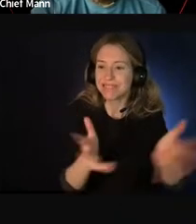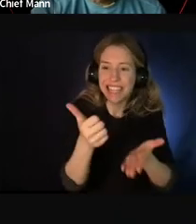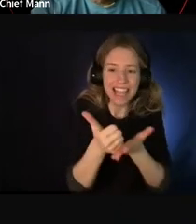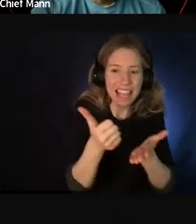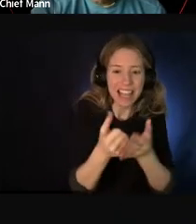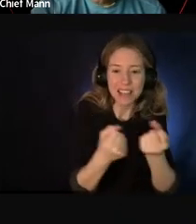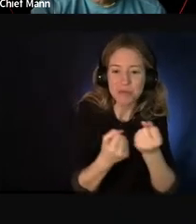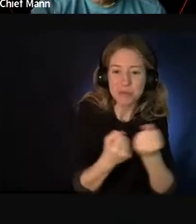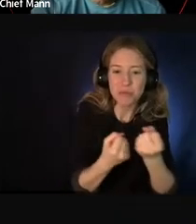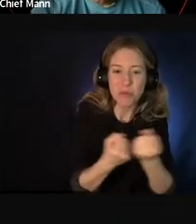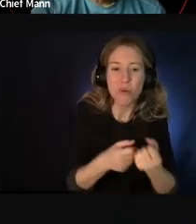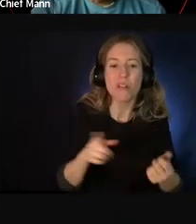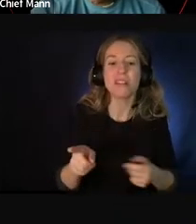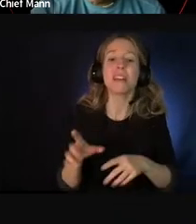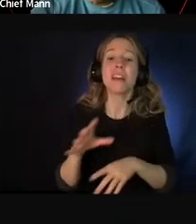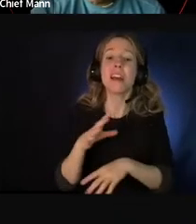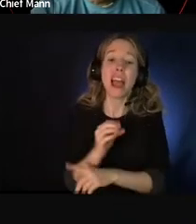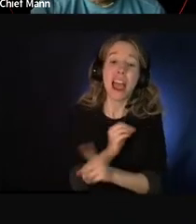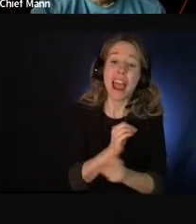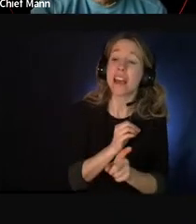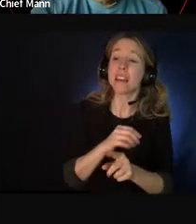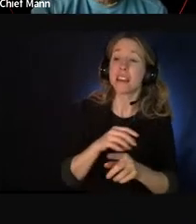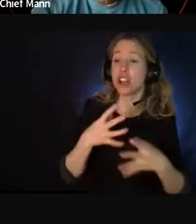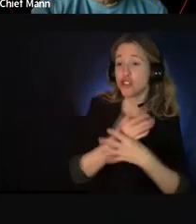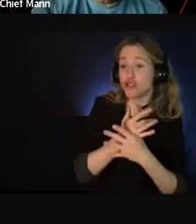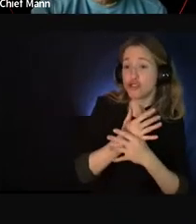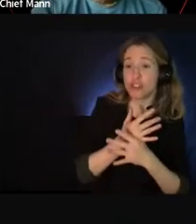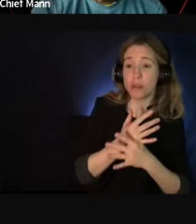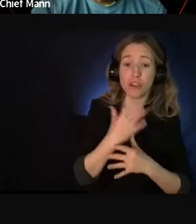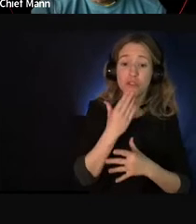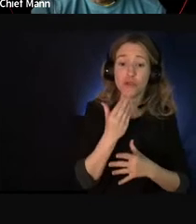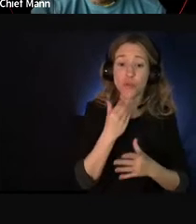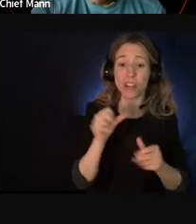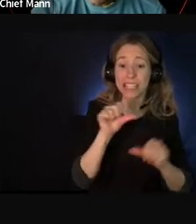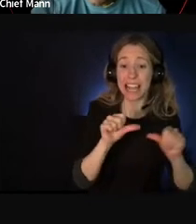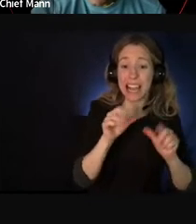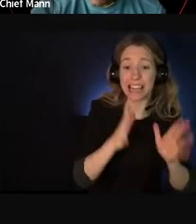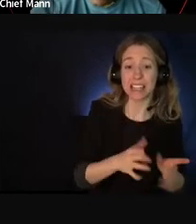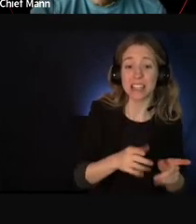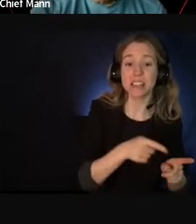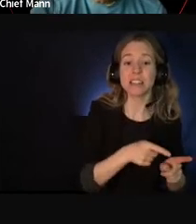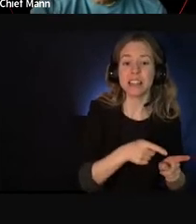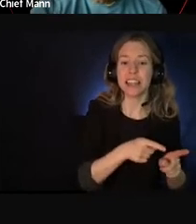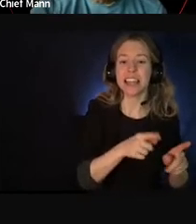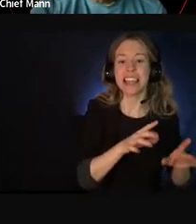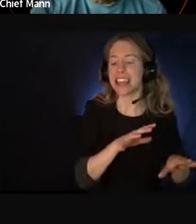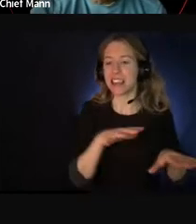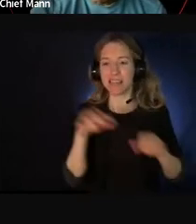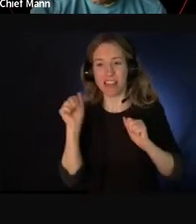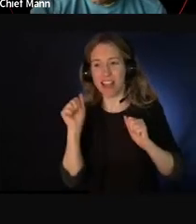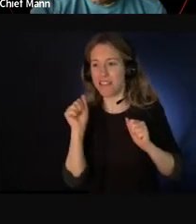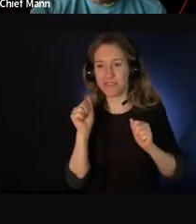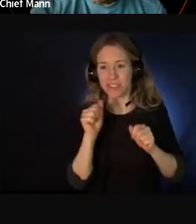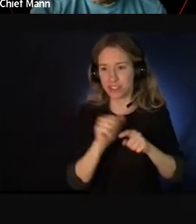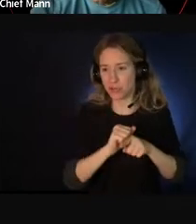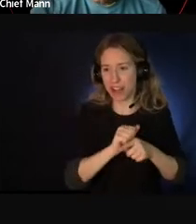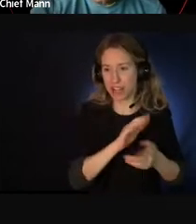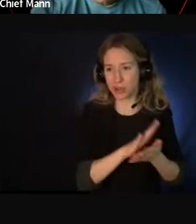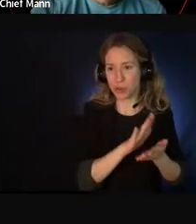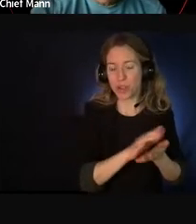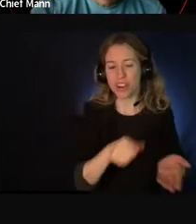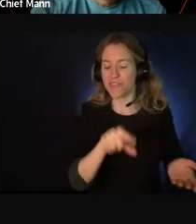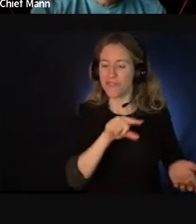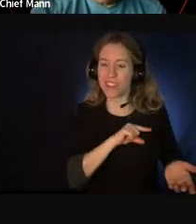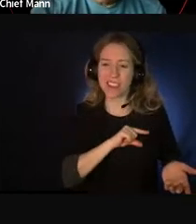Training School, who had left his wife and daughter here and traveled back to Germany. Unfortunately, during that